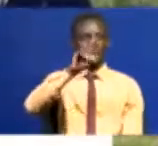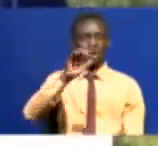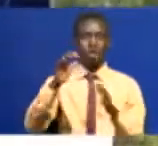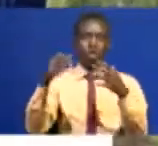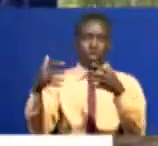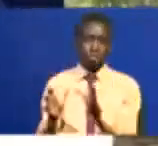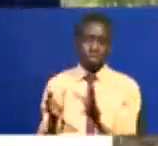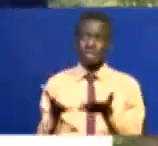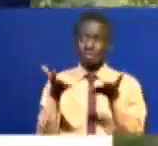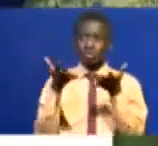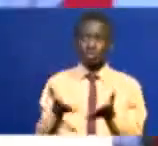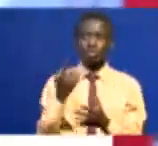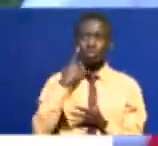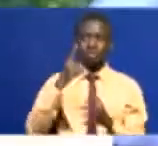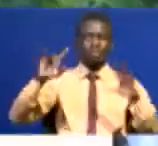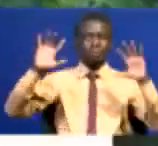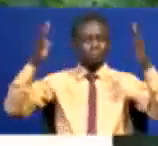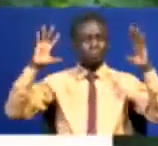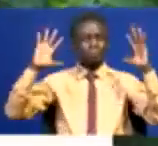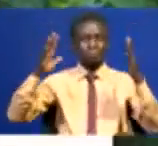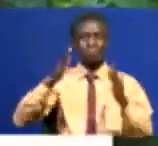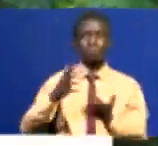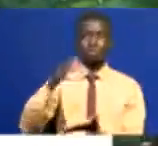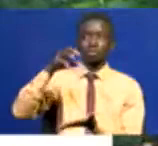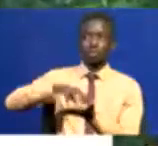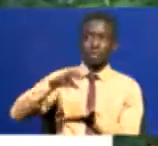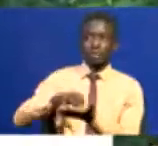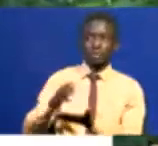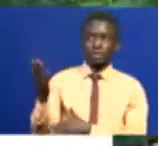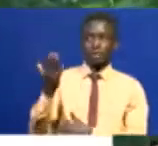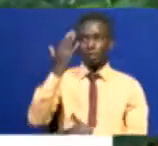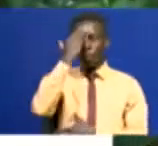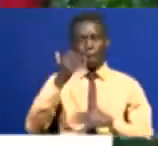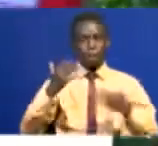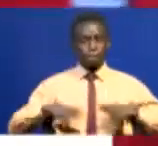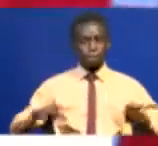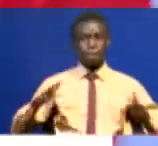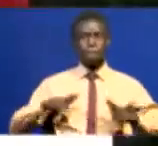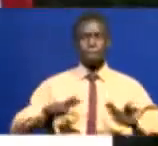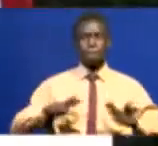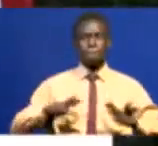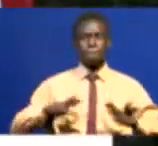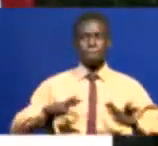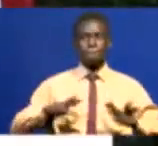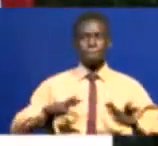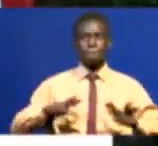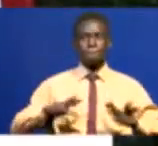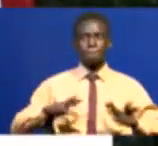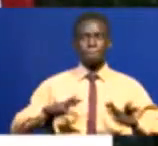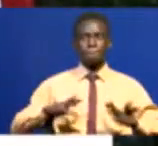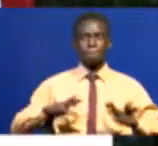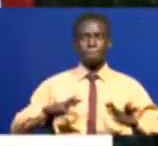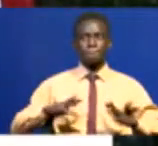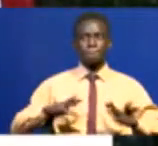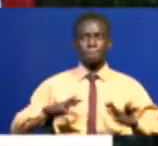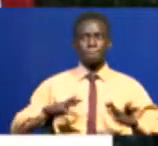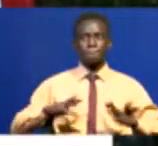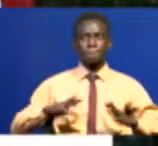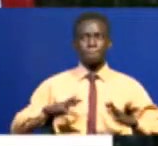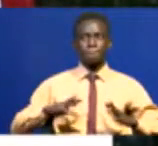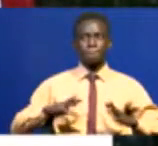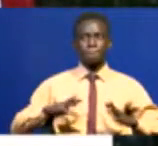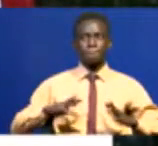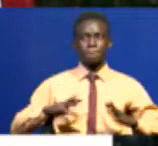Today was a momentous occasion for residents as they readied to receive 10 of 88 repatriated